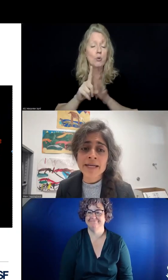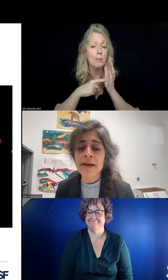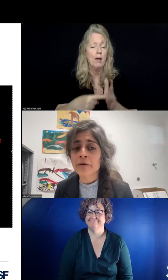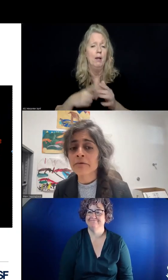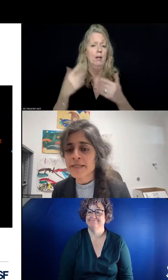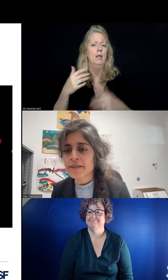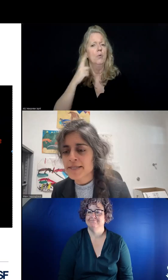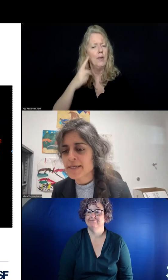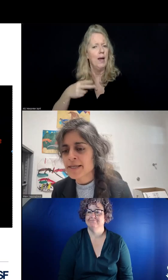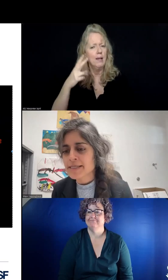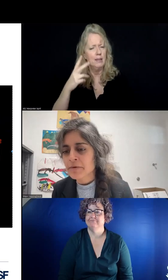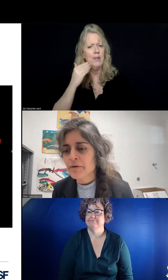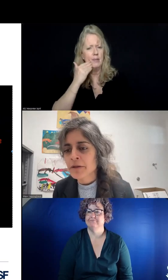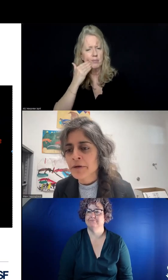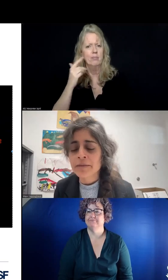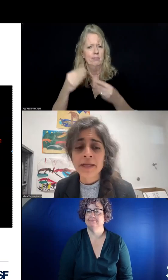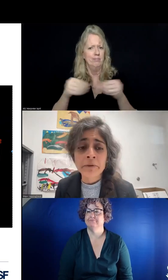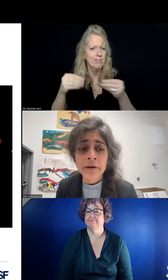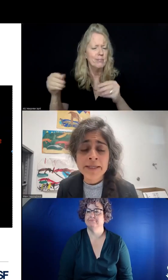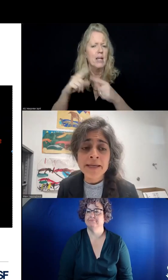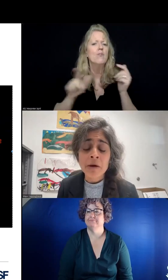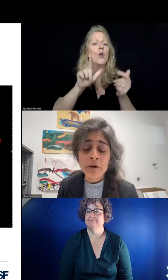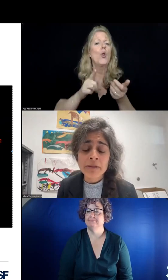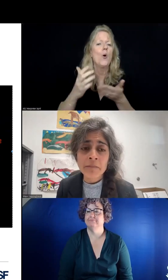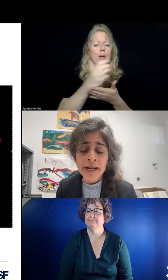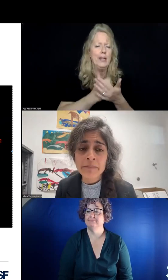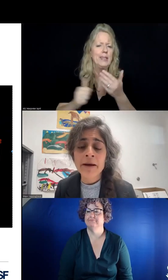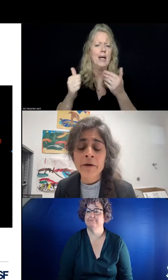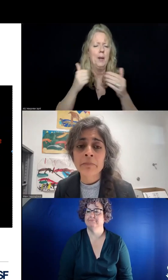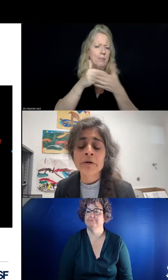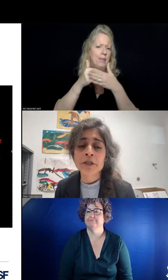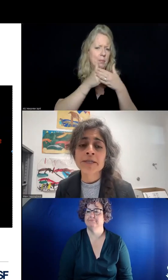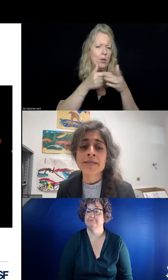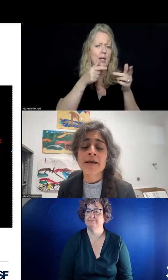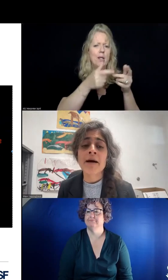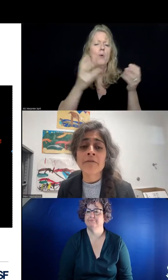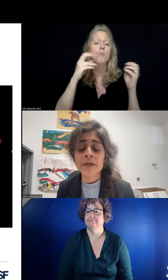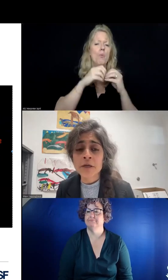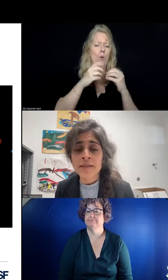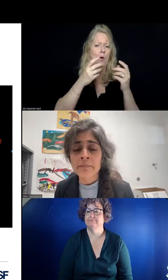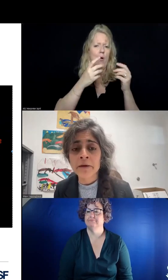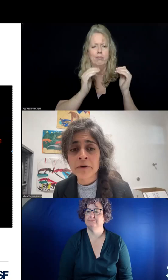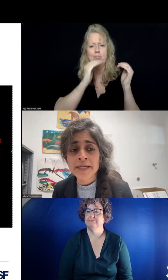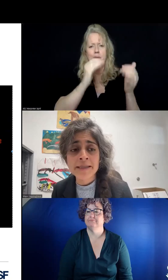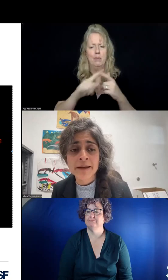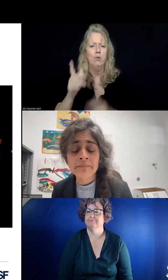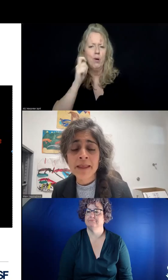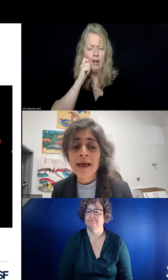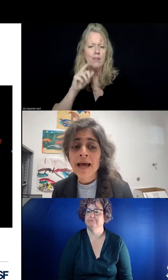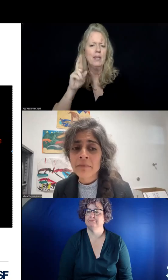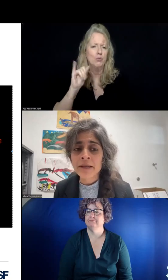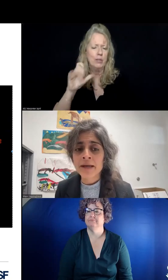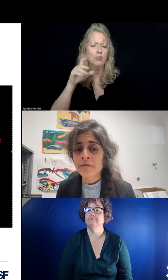having high tobacco retail density in some of our low-income neighborhoods where there might be higher proportions of racial ethnic minorities